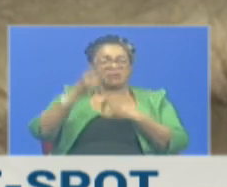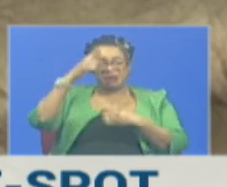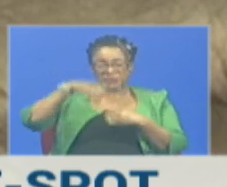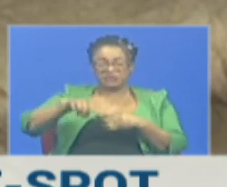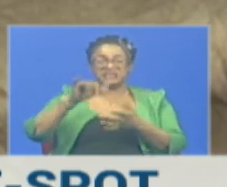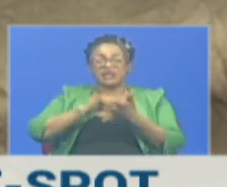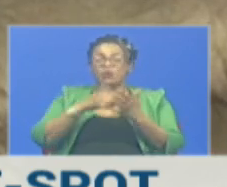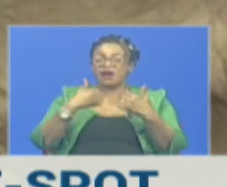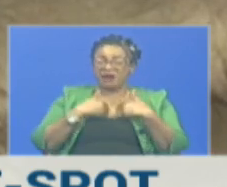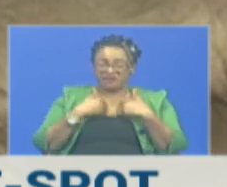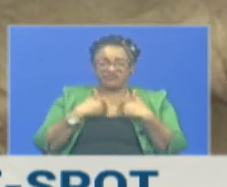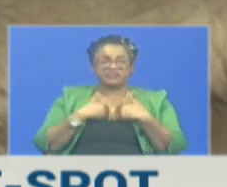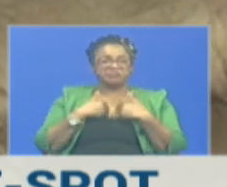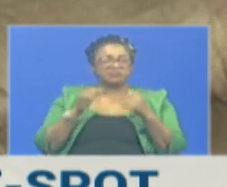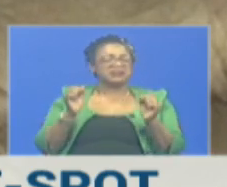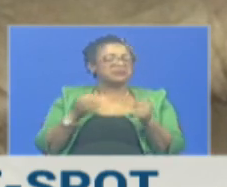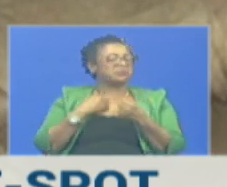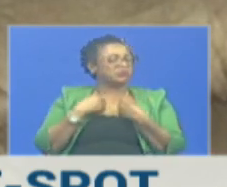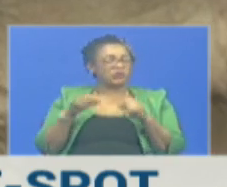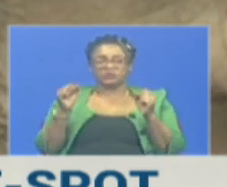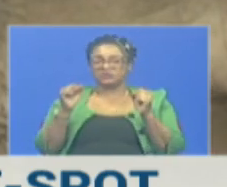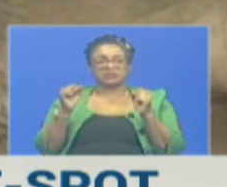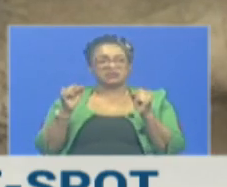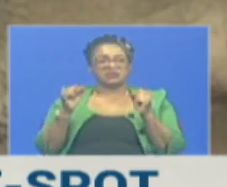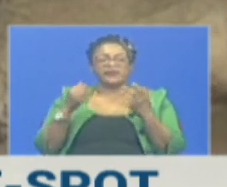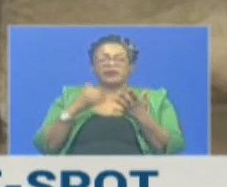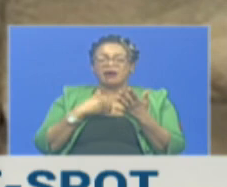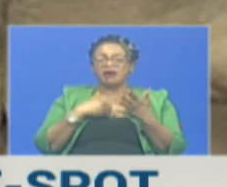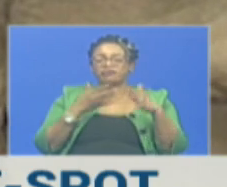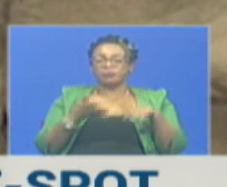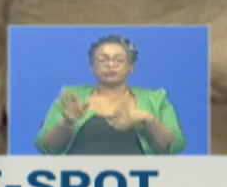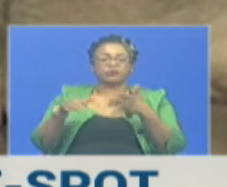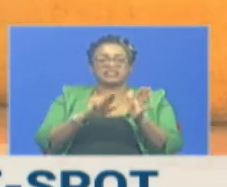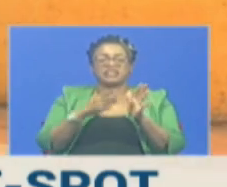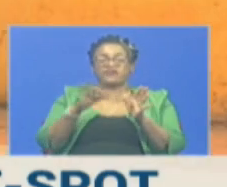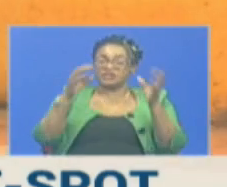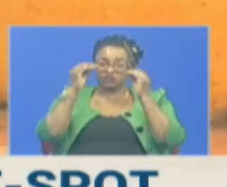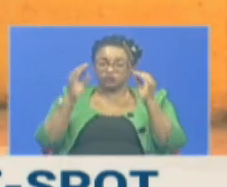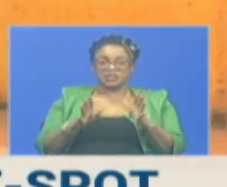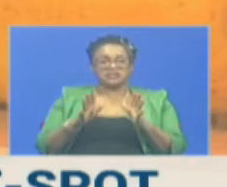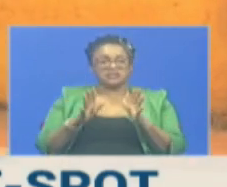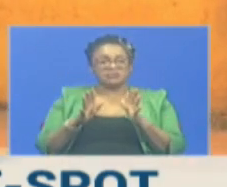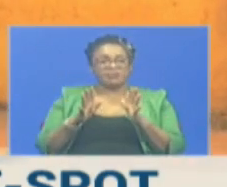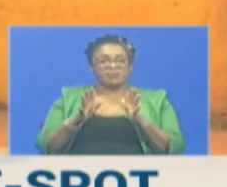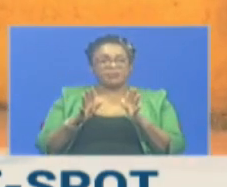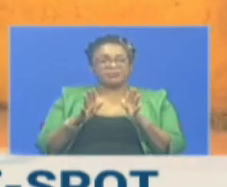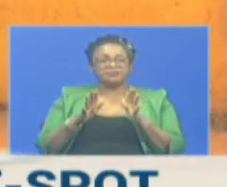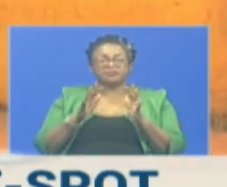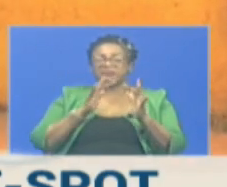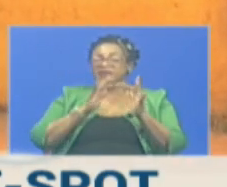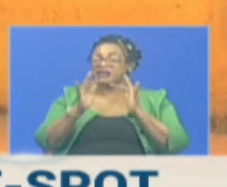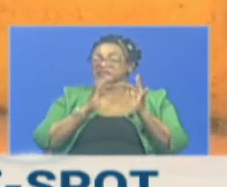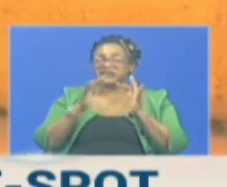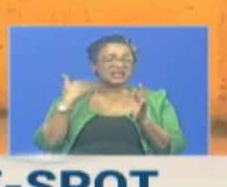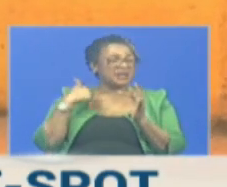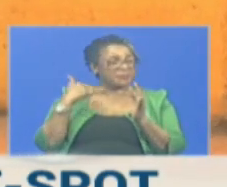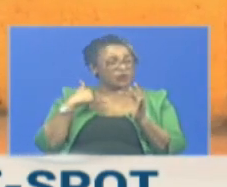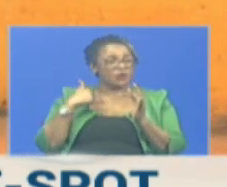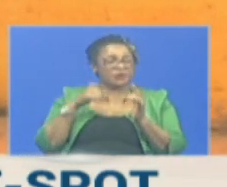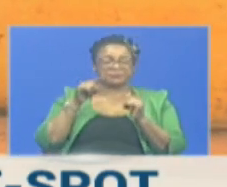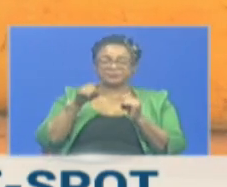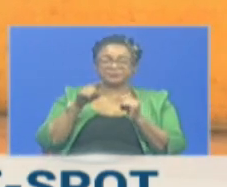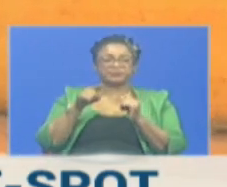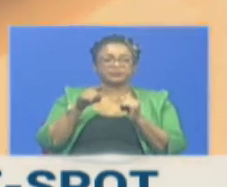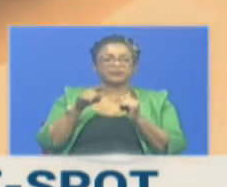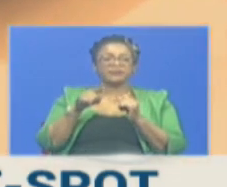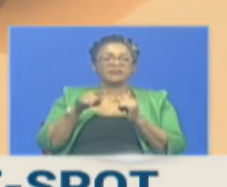region do not exactly open up many opportunities for these students. The cybercrime syndicates responsible for a number of